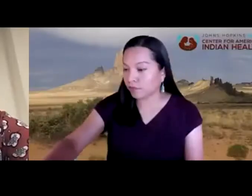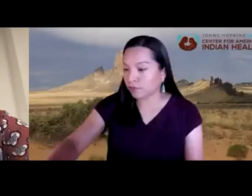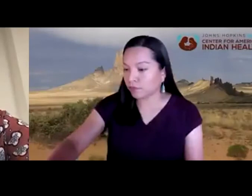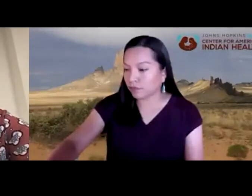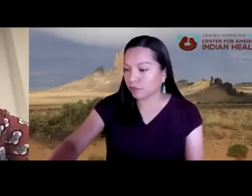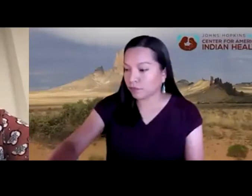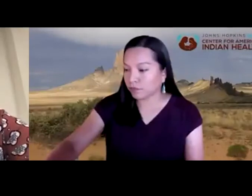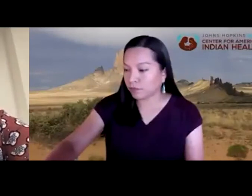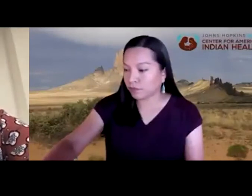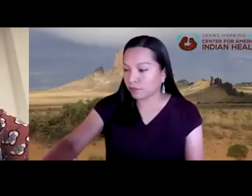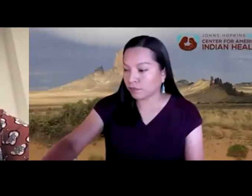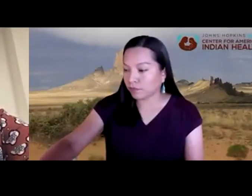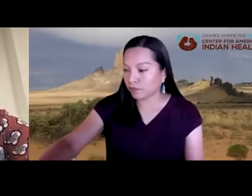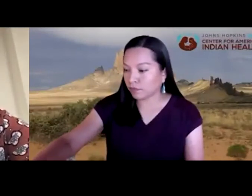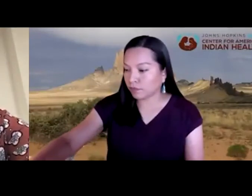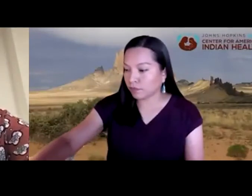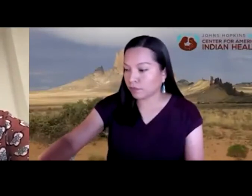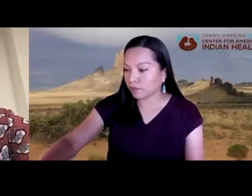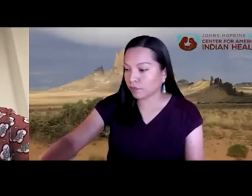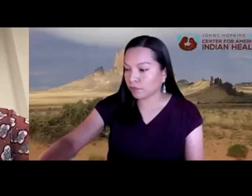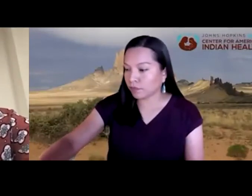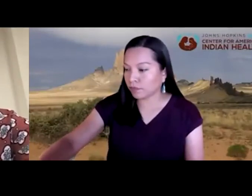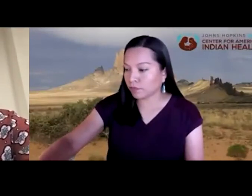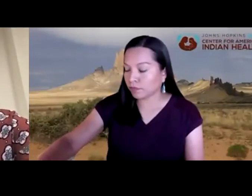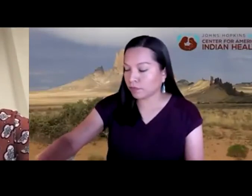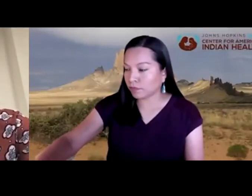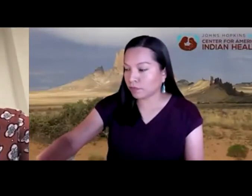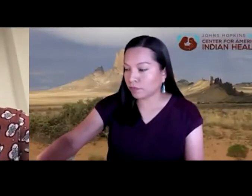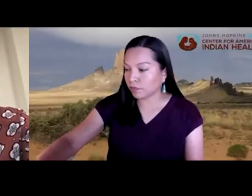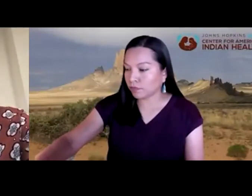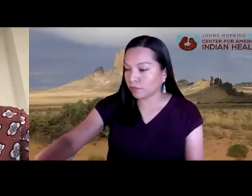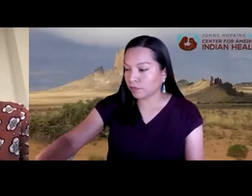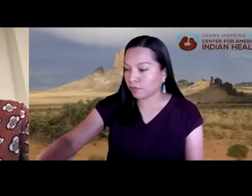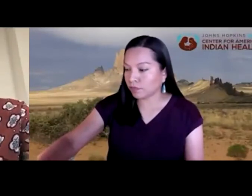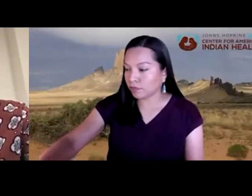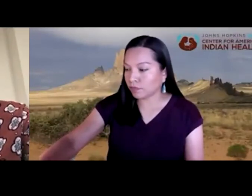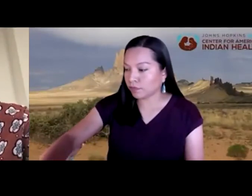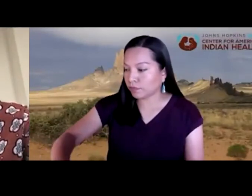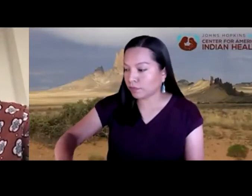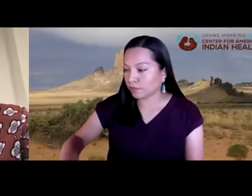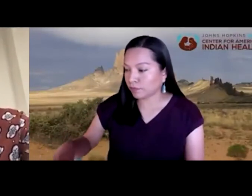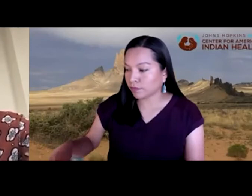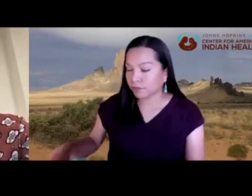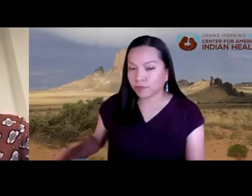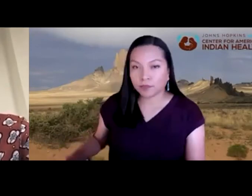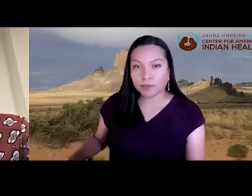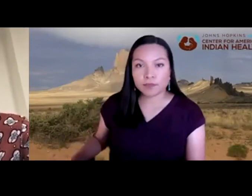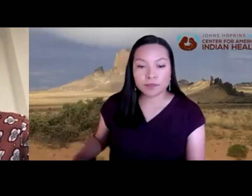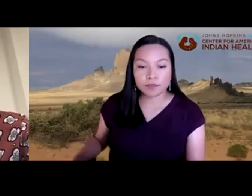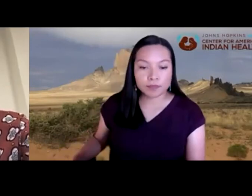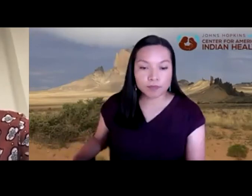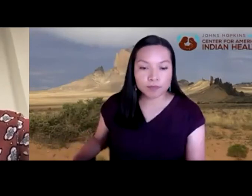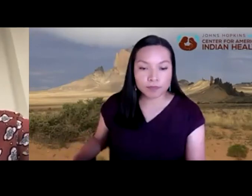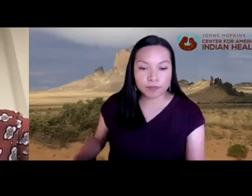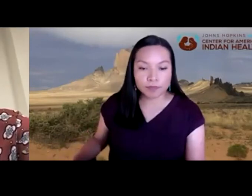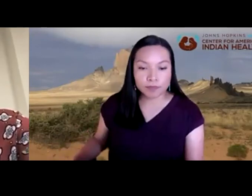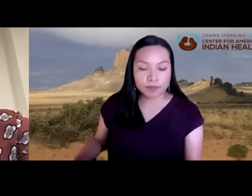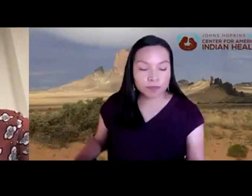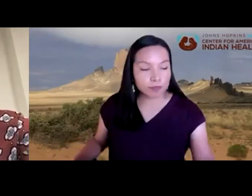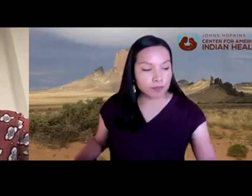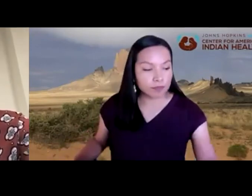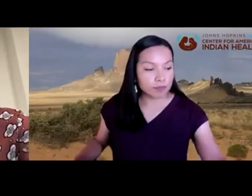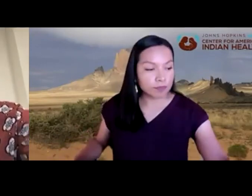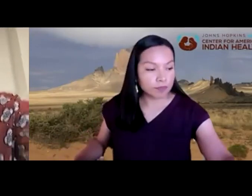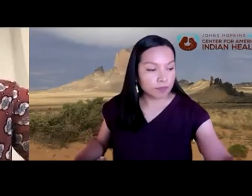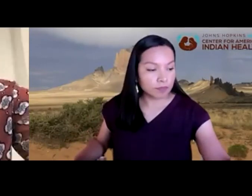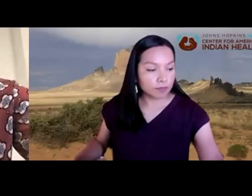Dr. Richards' research interests include exploring the role of Indigenous doulas in preventing maternal mortality and improving